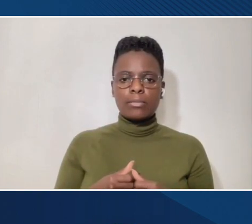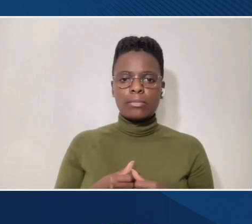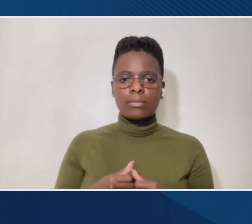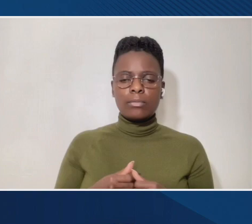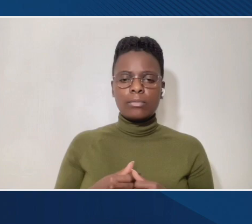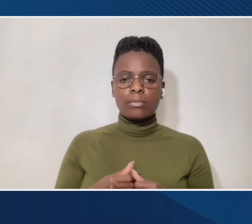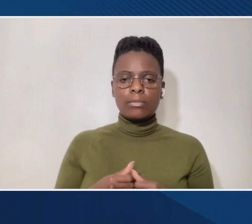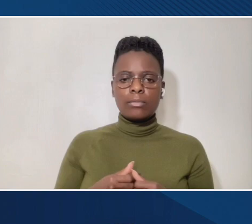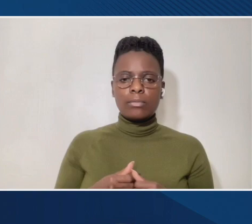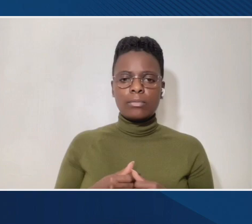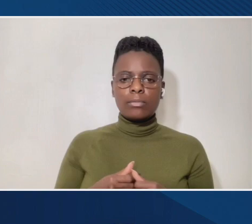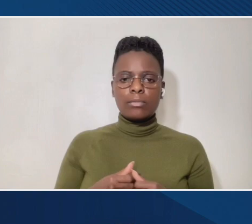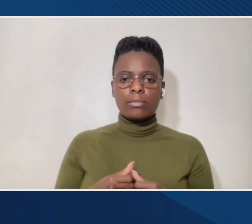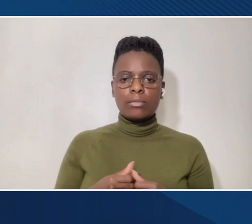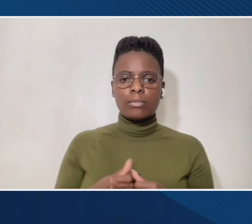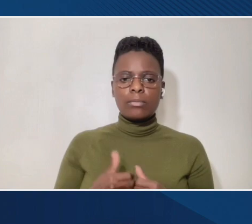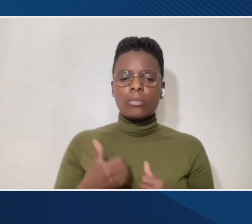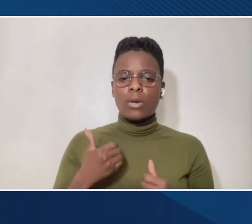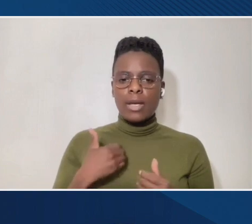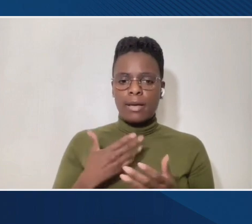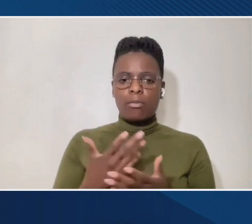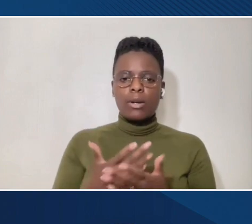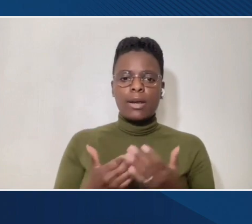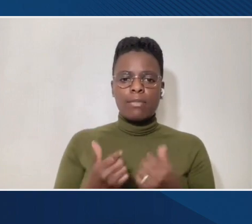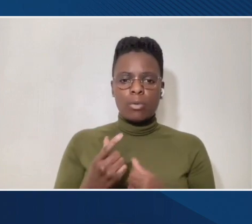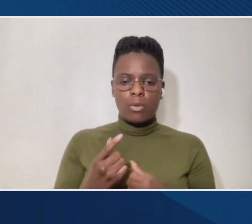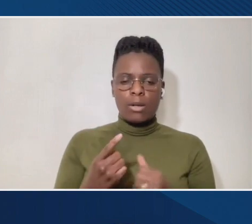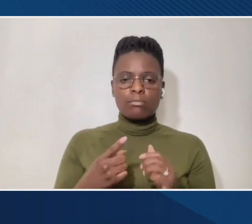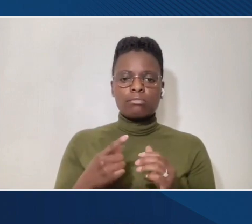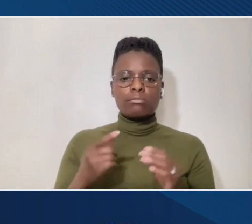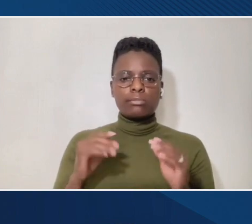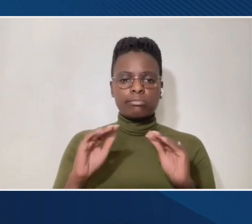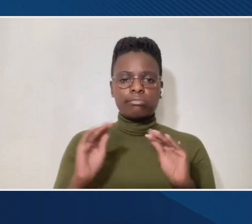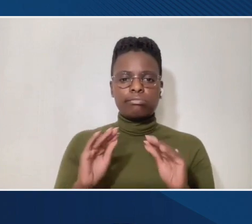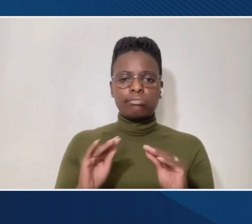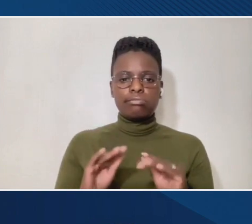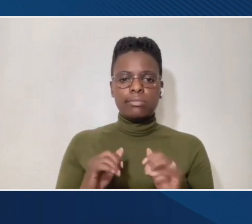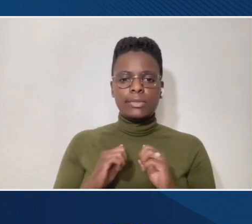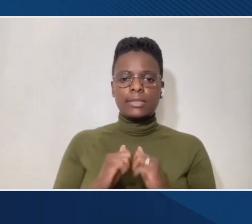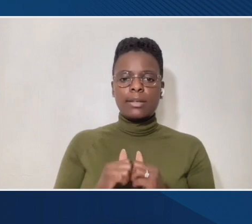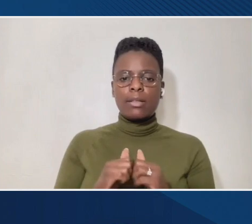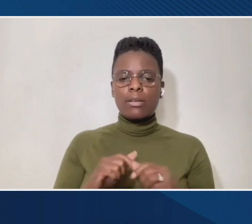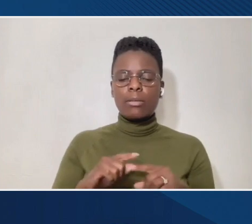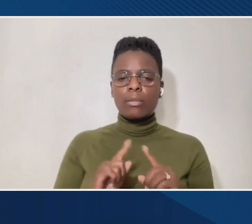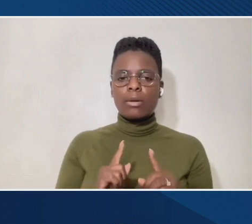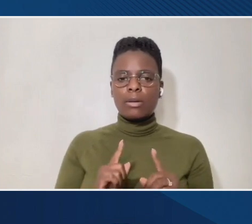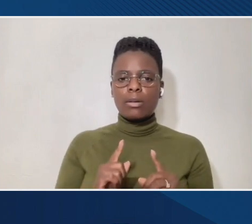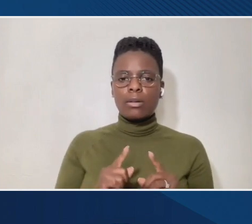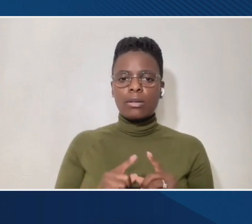proposal, as much as it breaks my heart to say that out loud and in public.